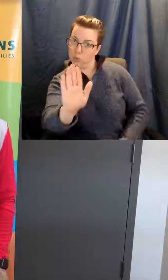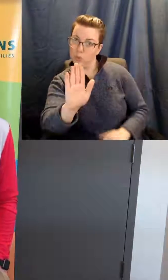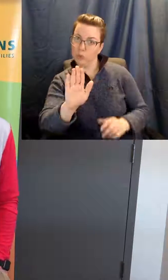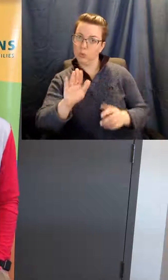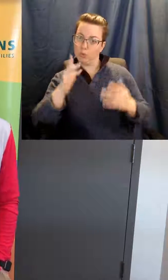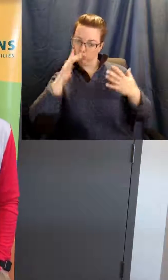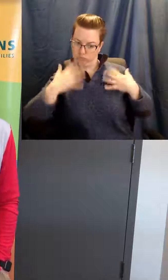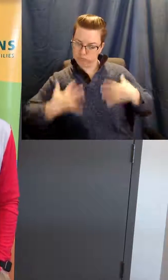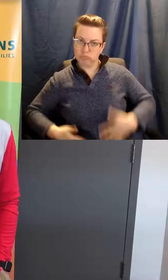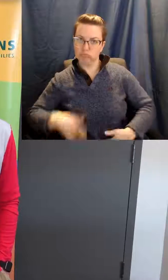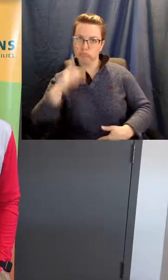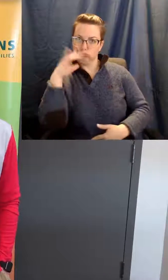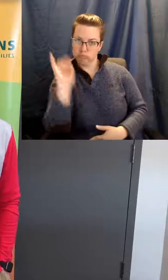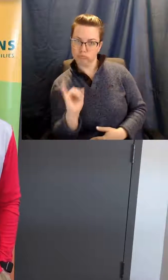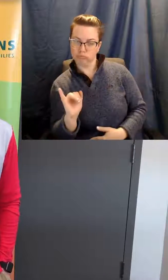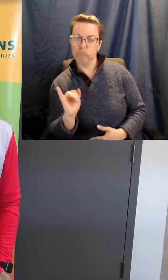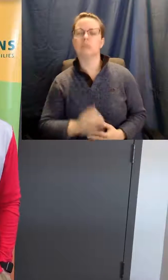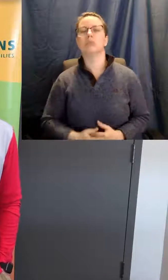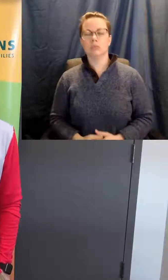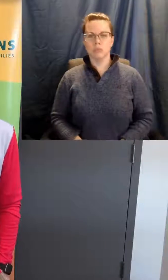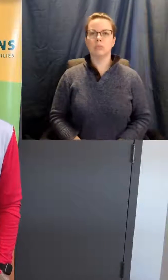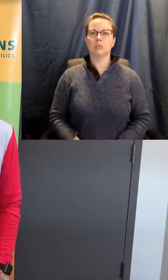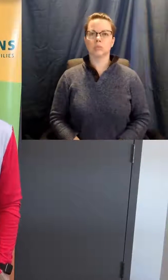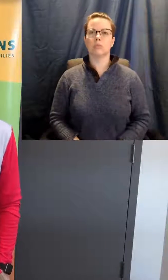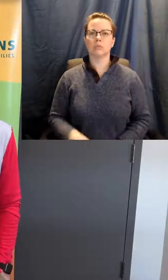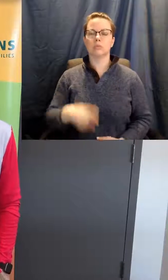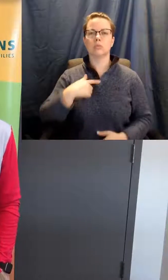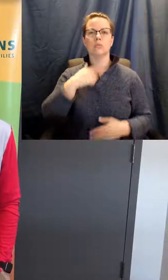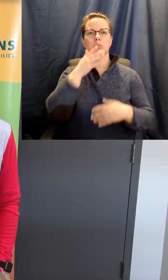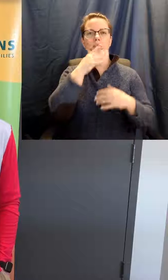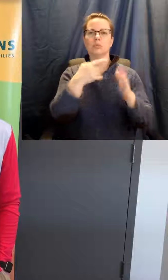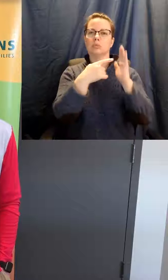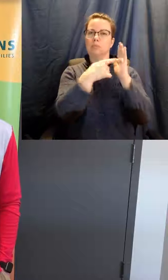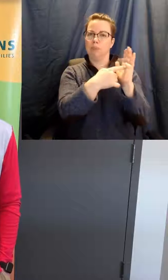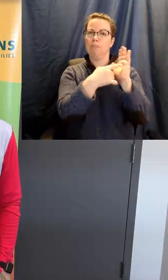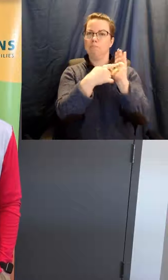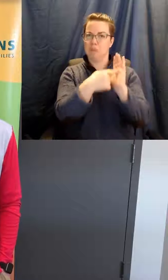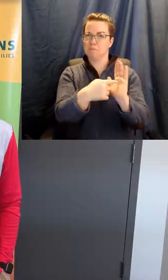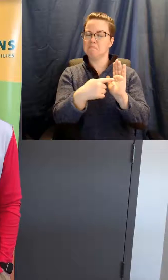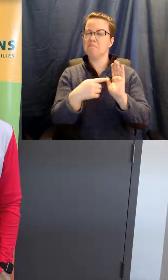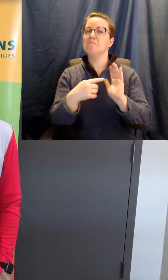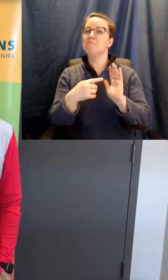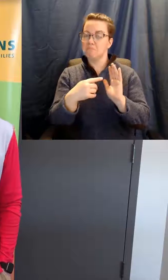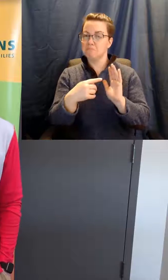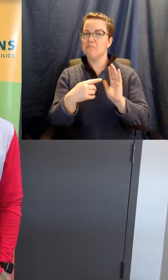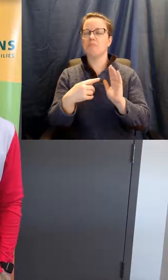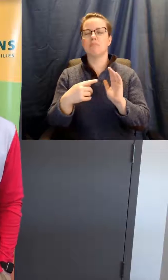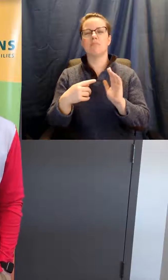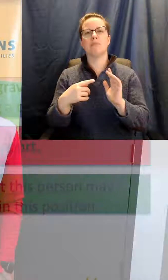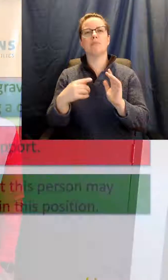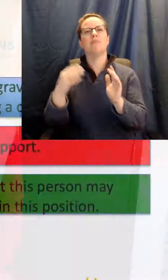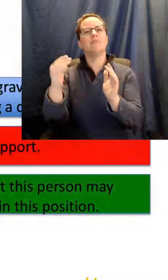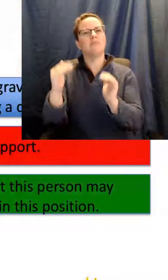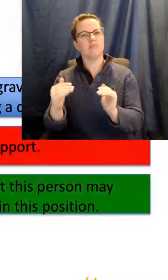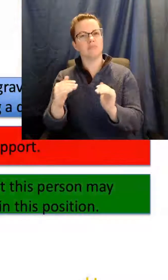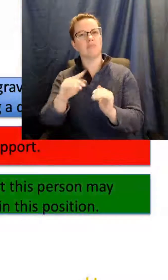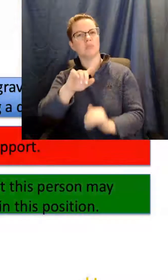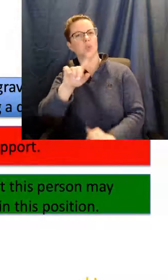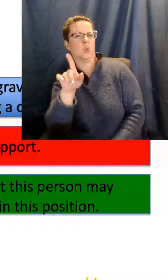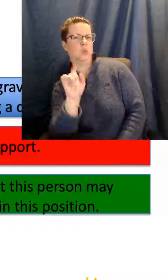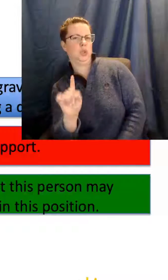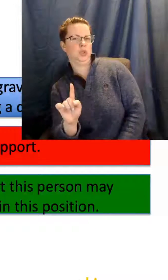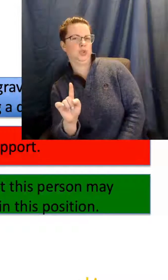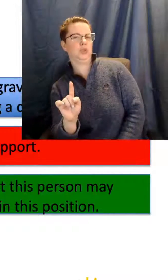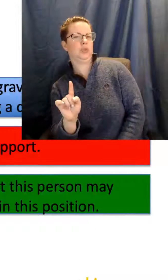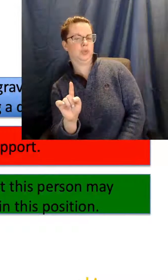So in the next couple of examples that you'll do after this video ends, there's going to be some questions. This first question